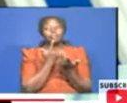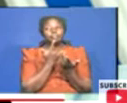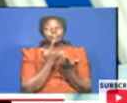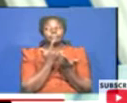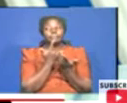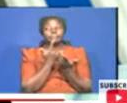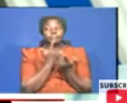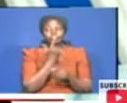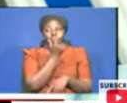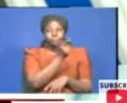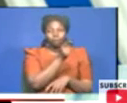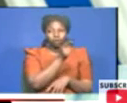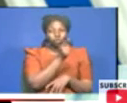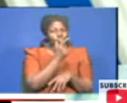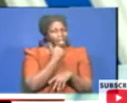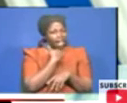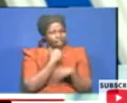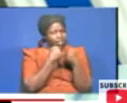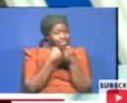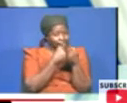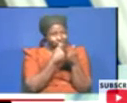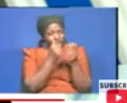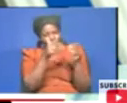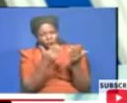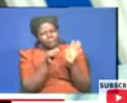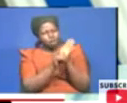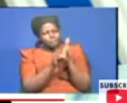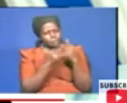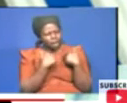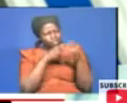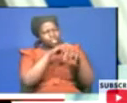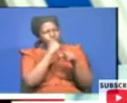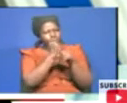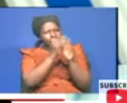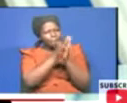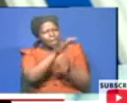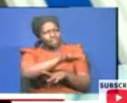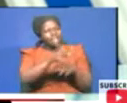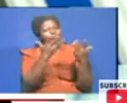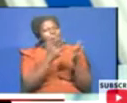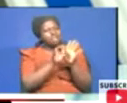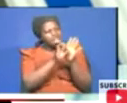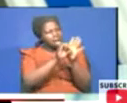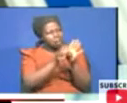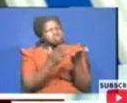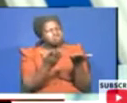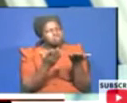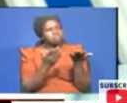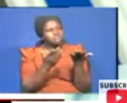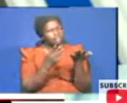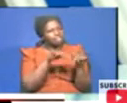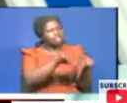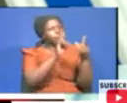what do you run into problems when you are dealing with those areas where, for example, they believe